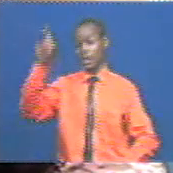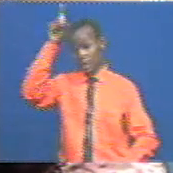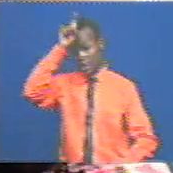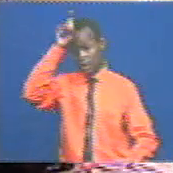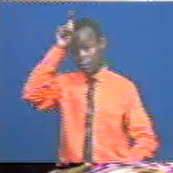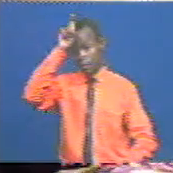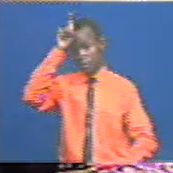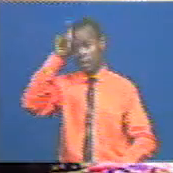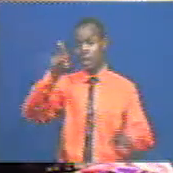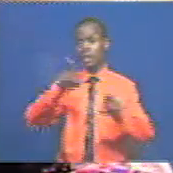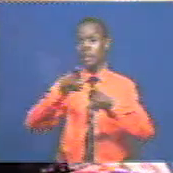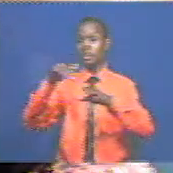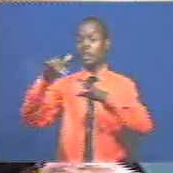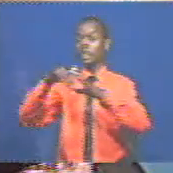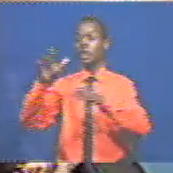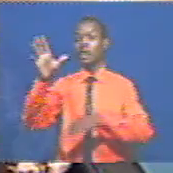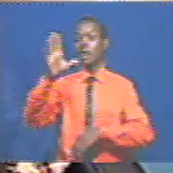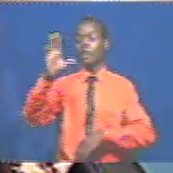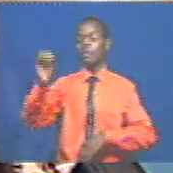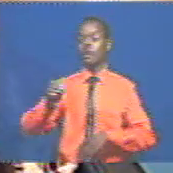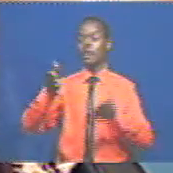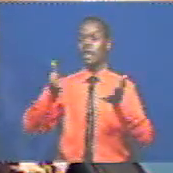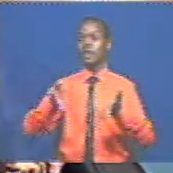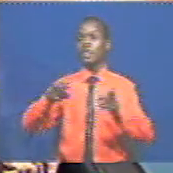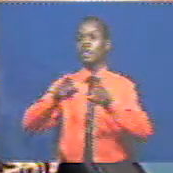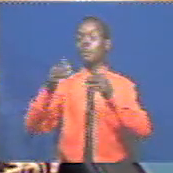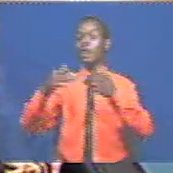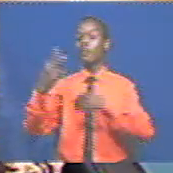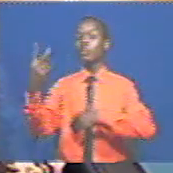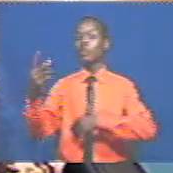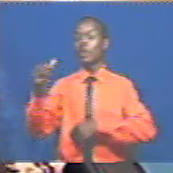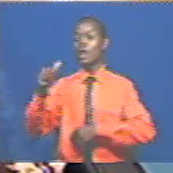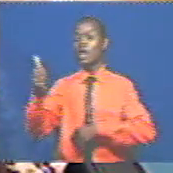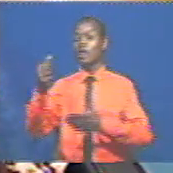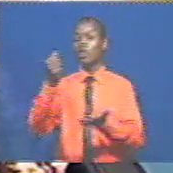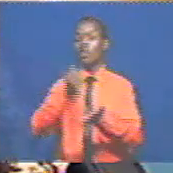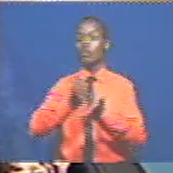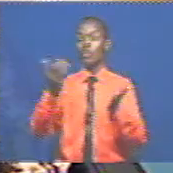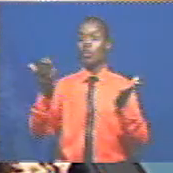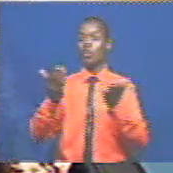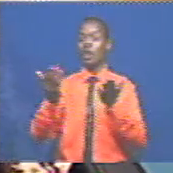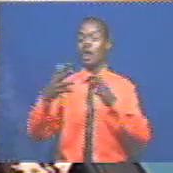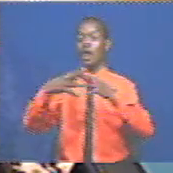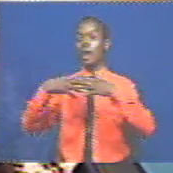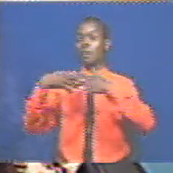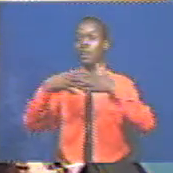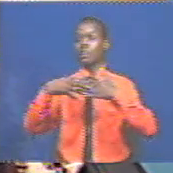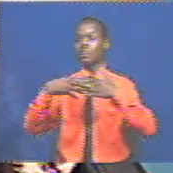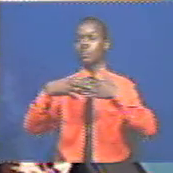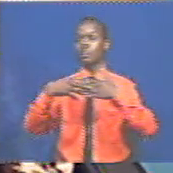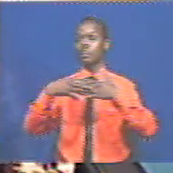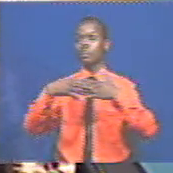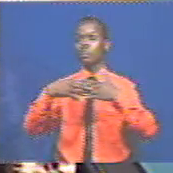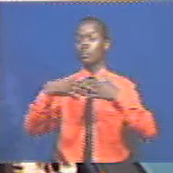of course in Africa here and we have two layers an office in Brussels and in New York and we are dealing with